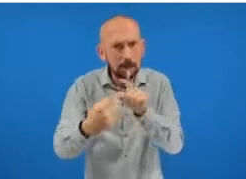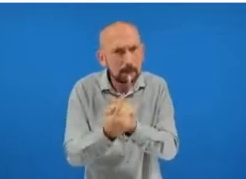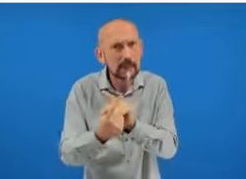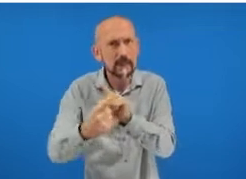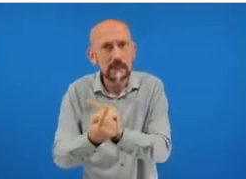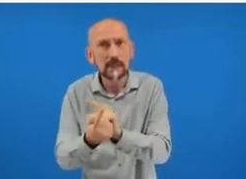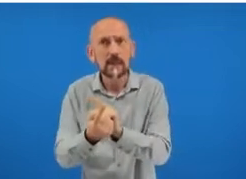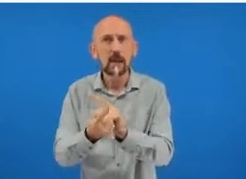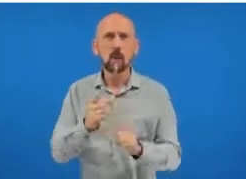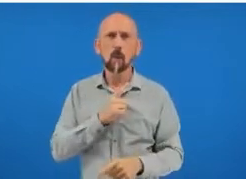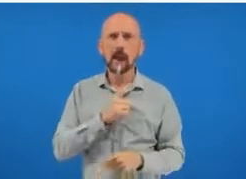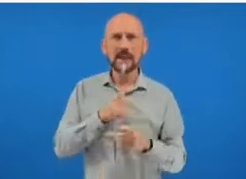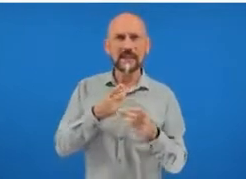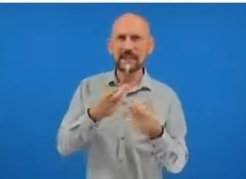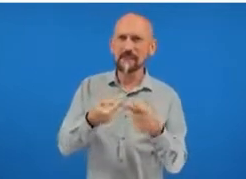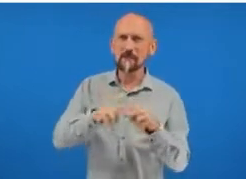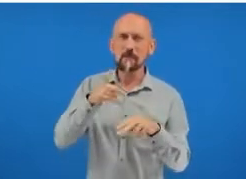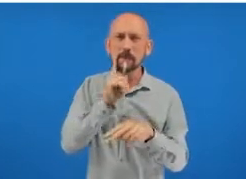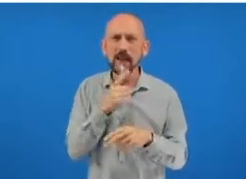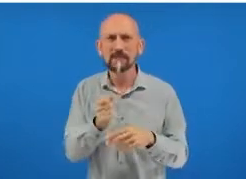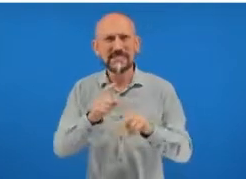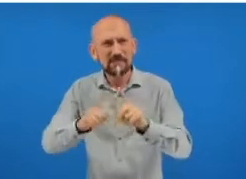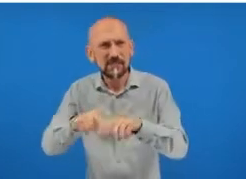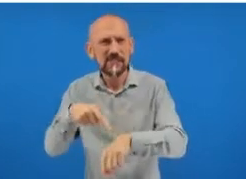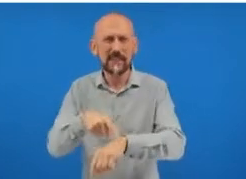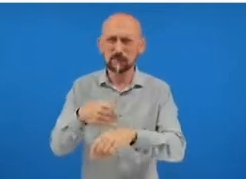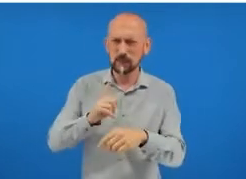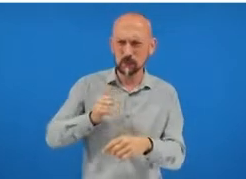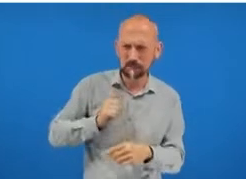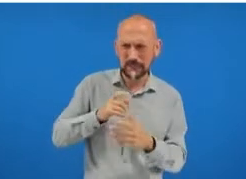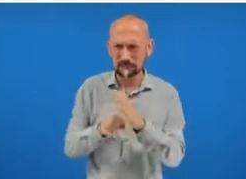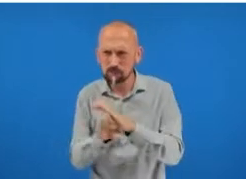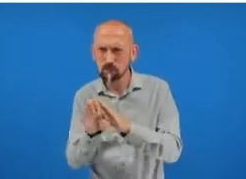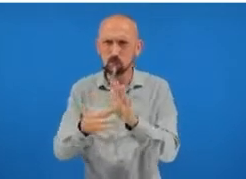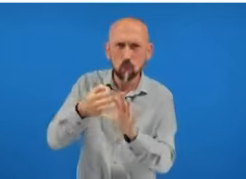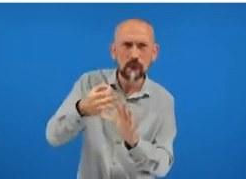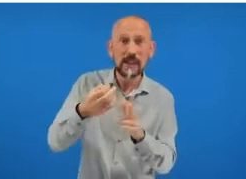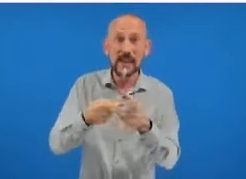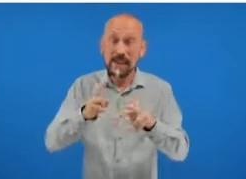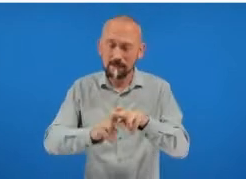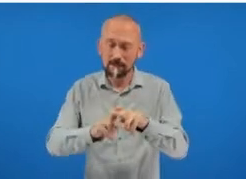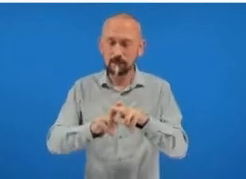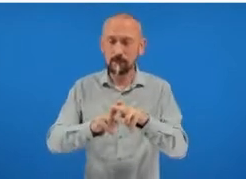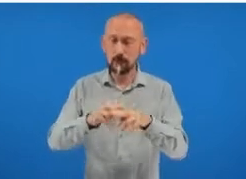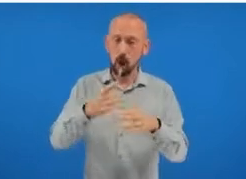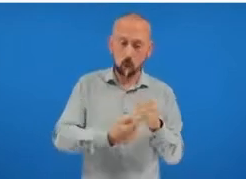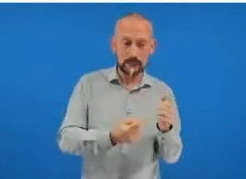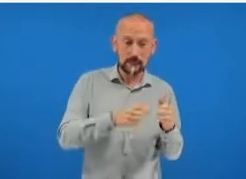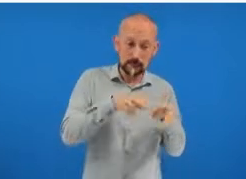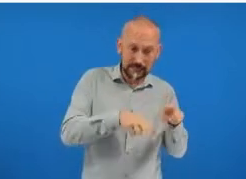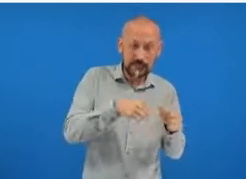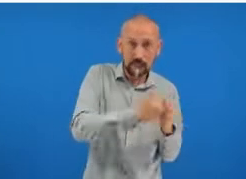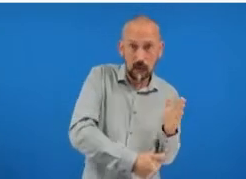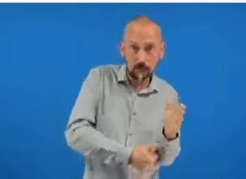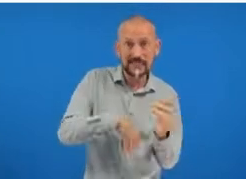do the beginning and end, you'll miss that data. It is very important that the data collection is not a burden that interferes with